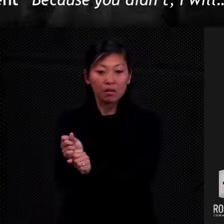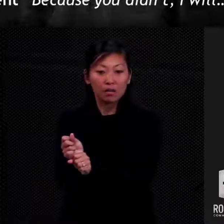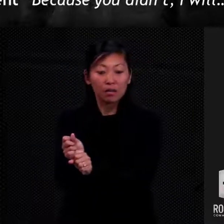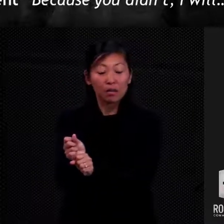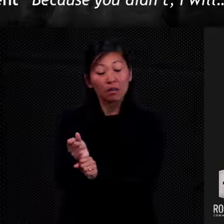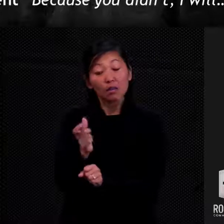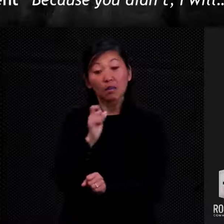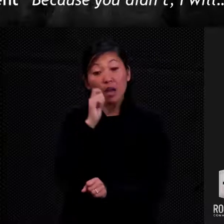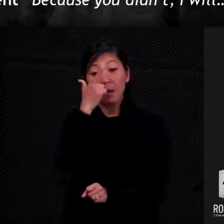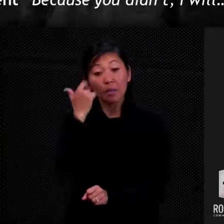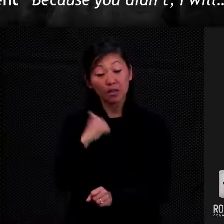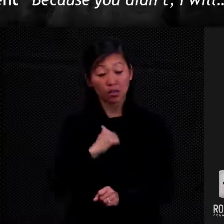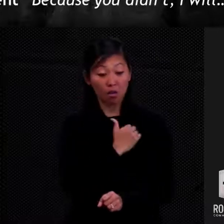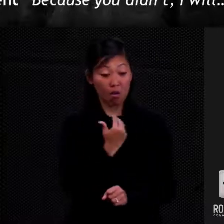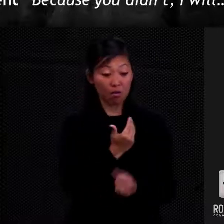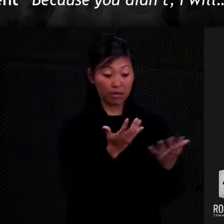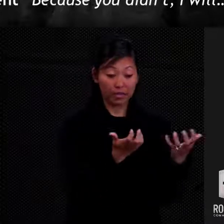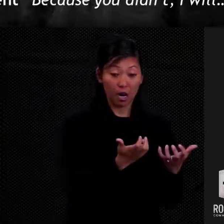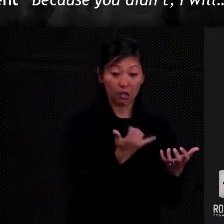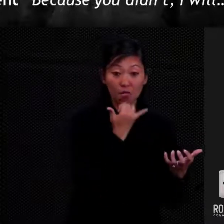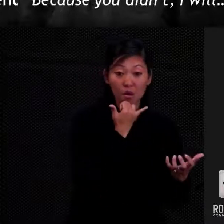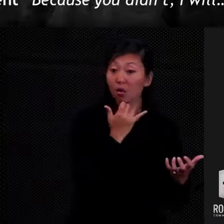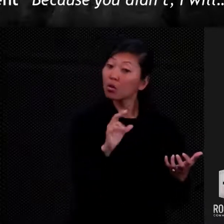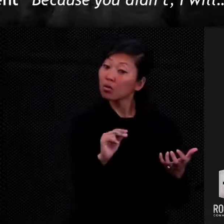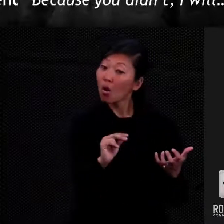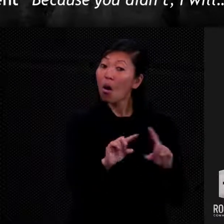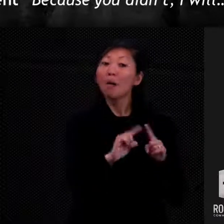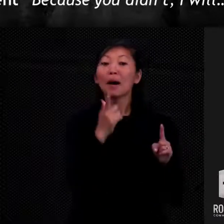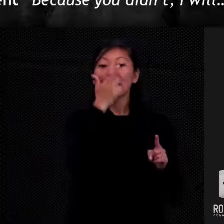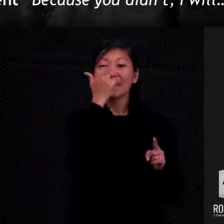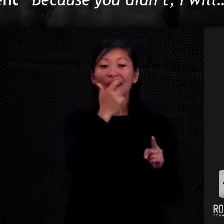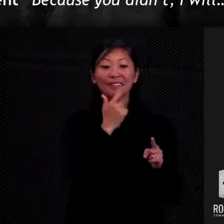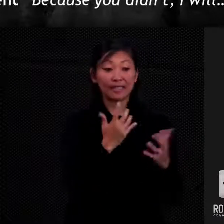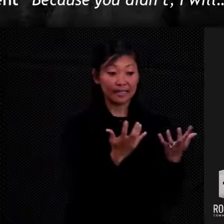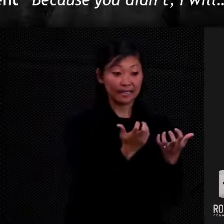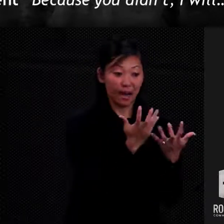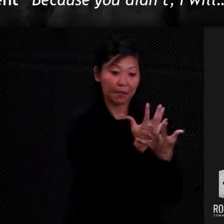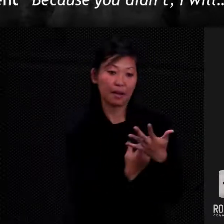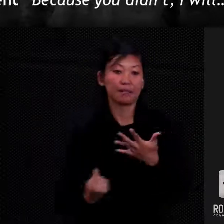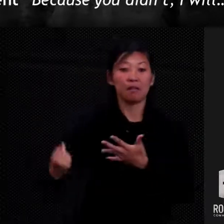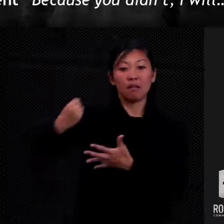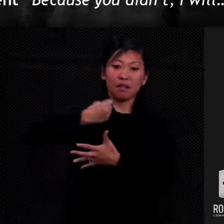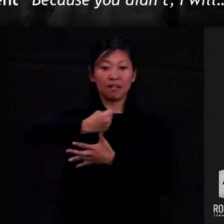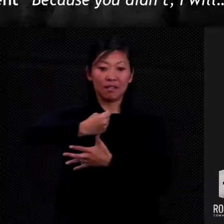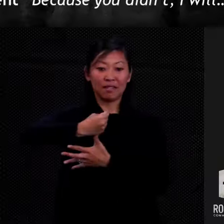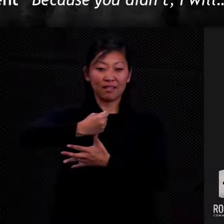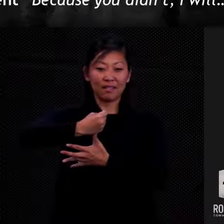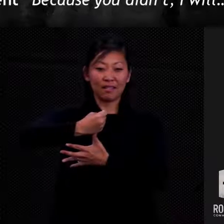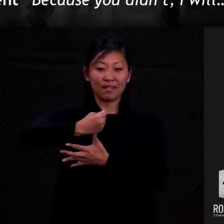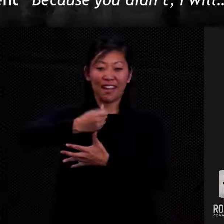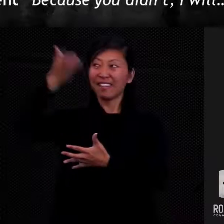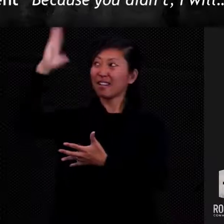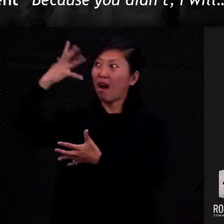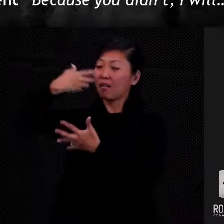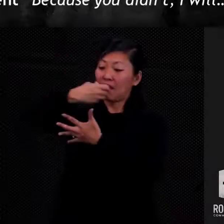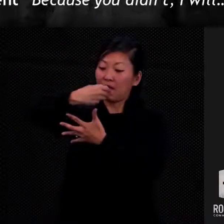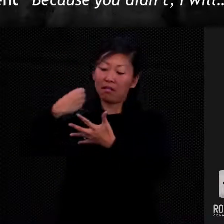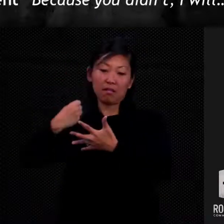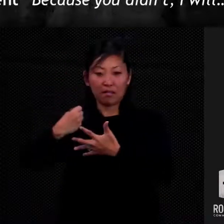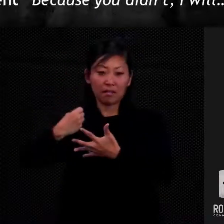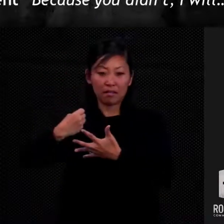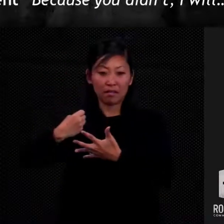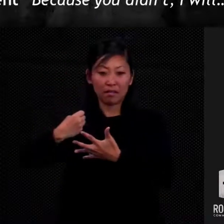Not because our desires are wrong, but because they're inordinate. And we no longer want to seek first the kingdom of